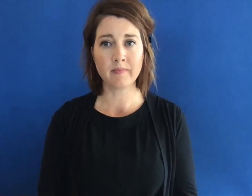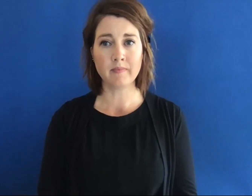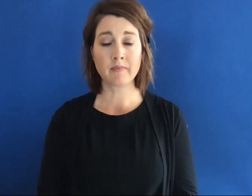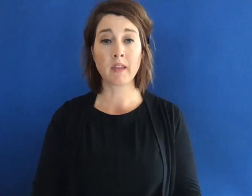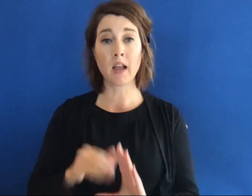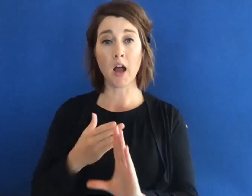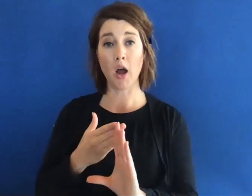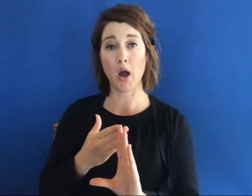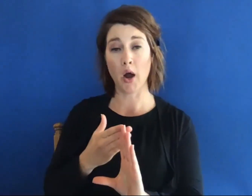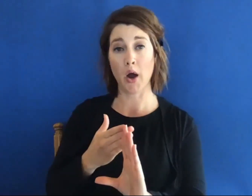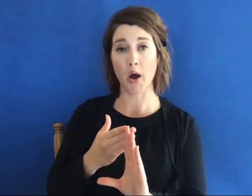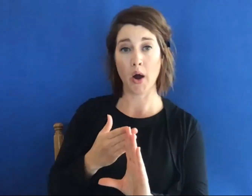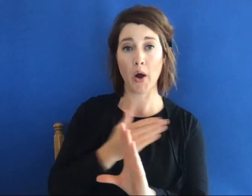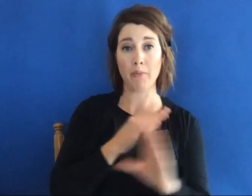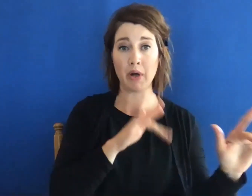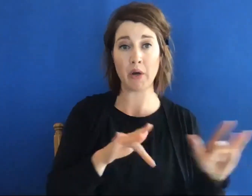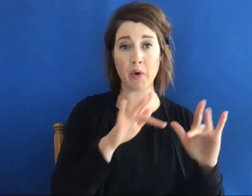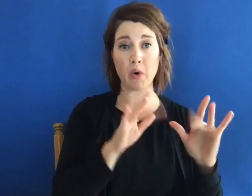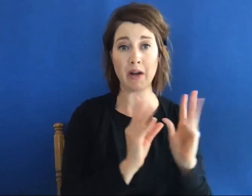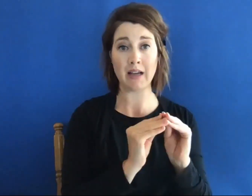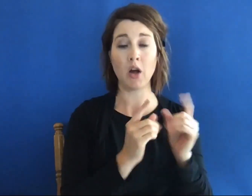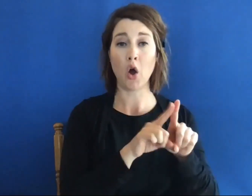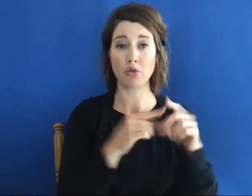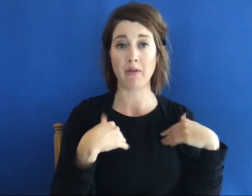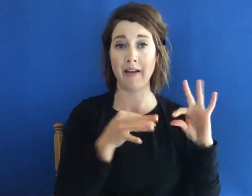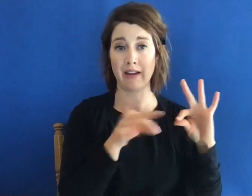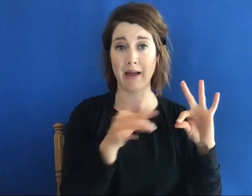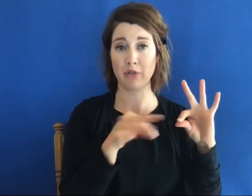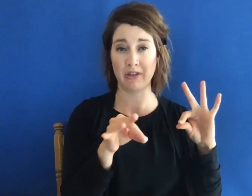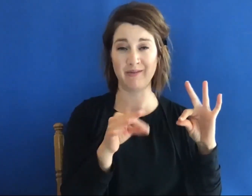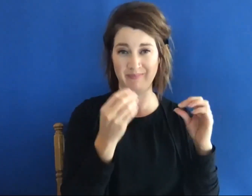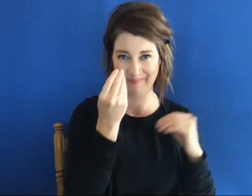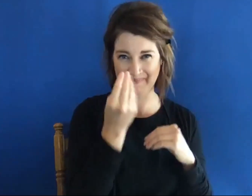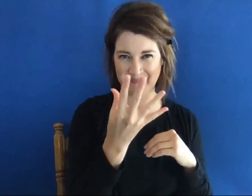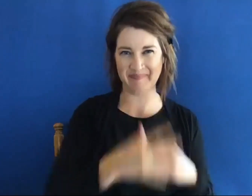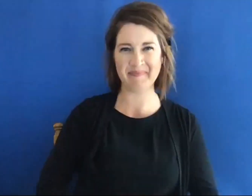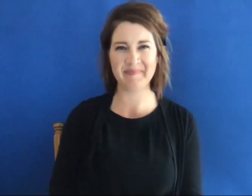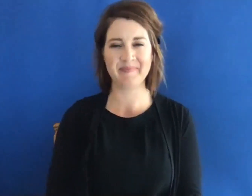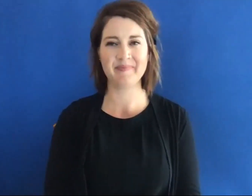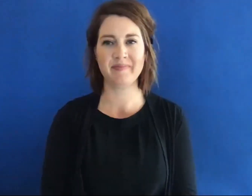pre-recorded sessions also have closed captioning included in the sessions.